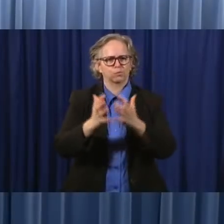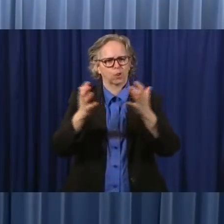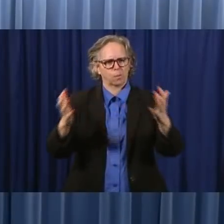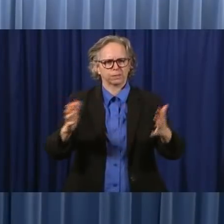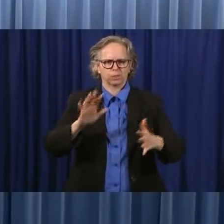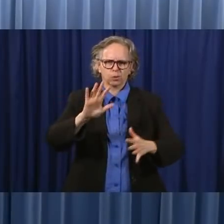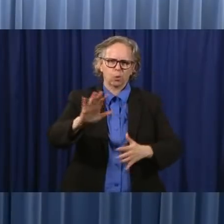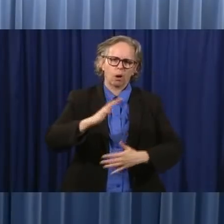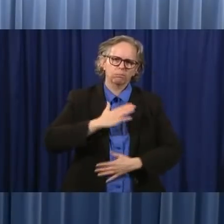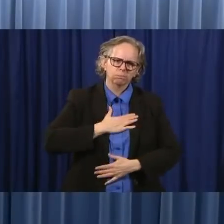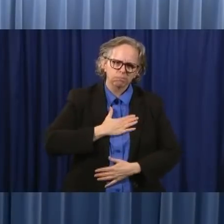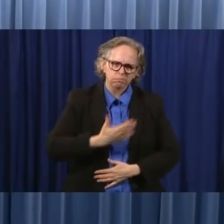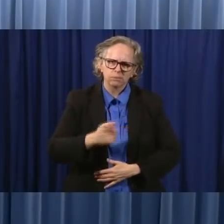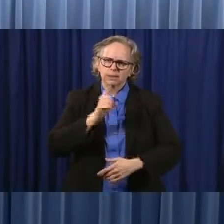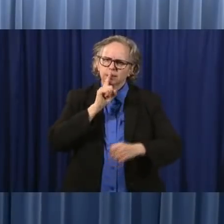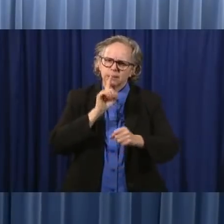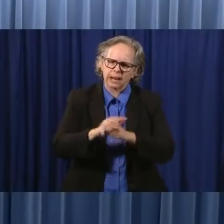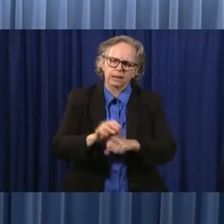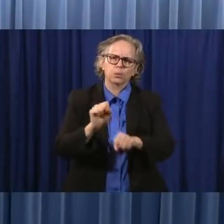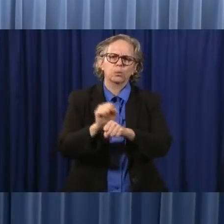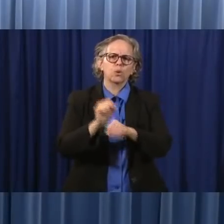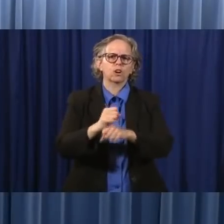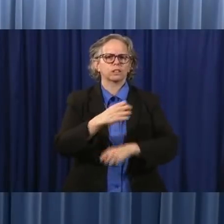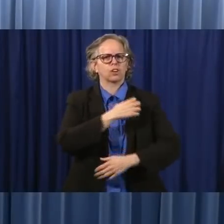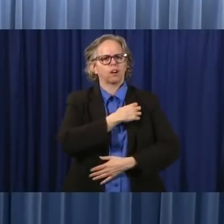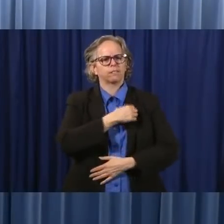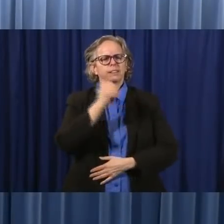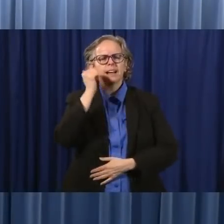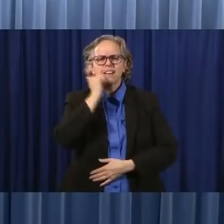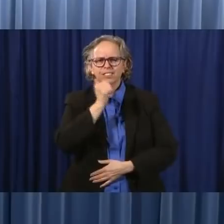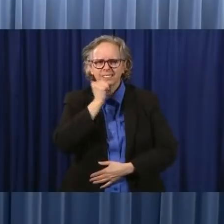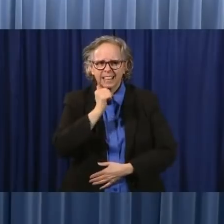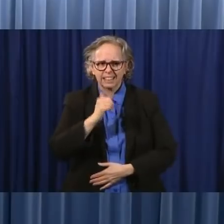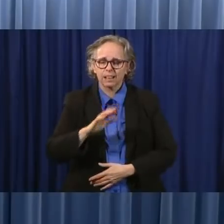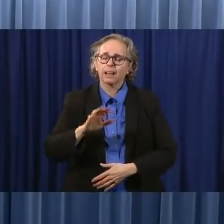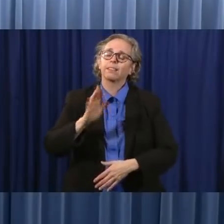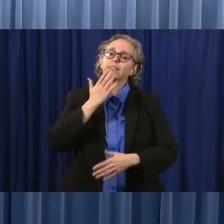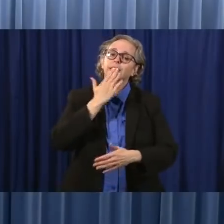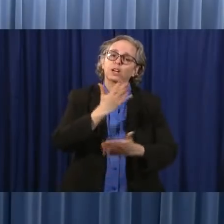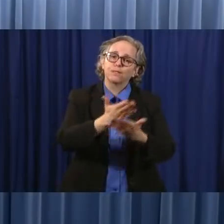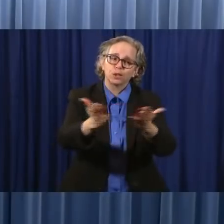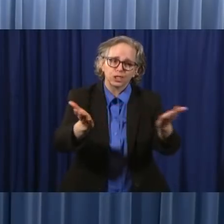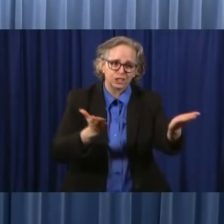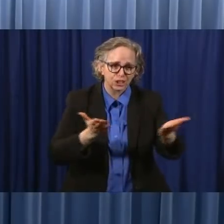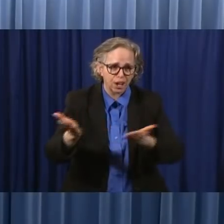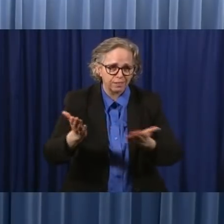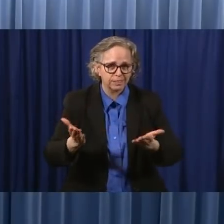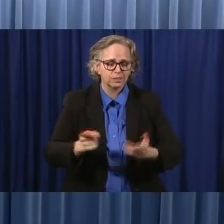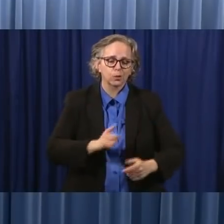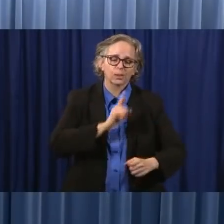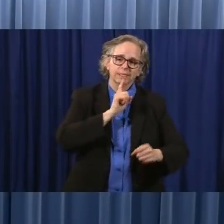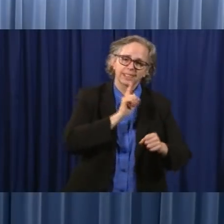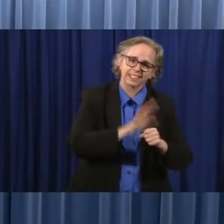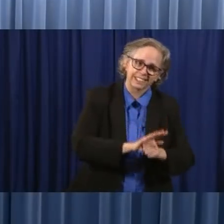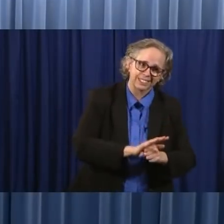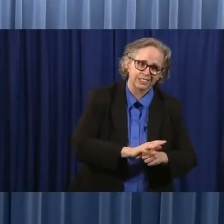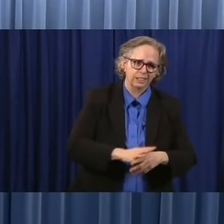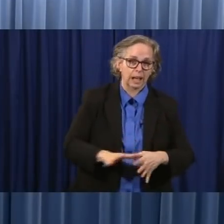and every day. Thanks for your service. Thanks for your dedication. Thanks for your